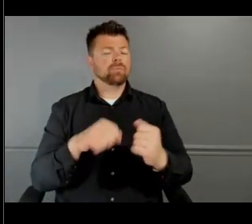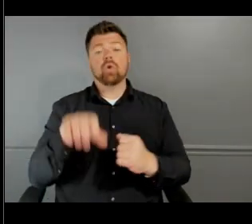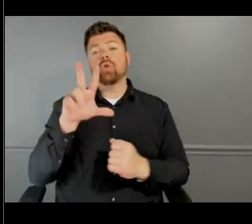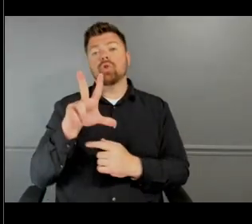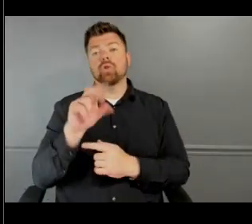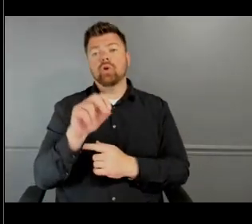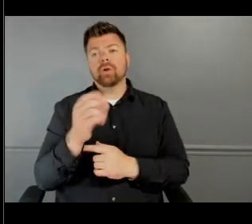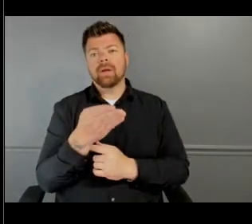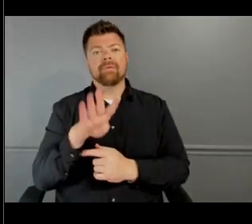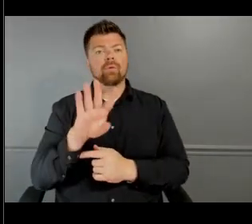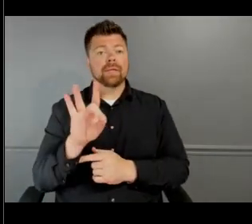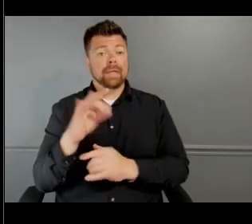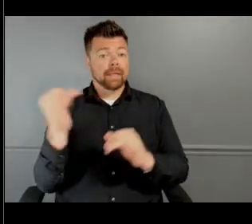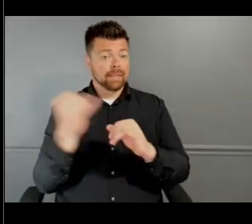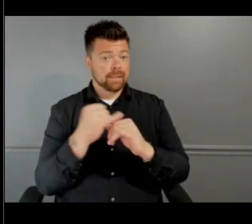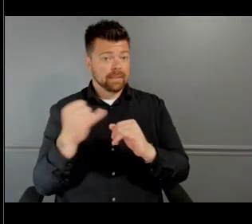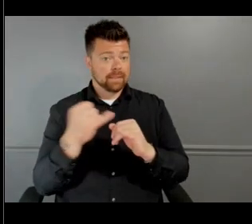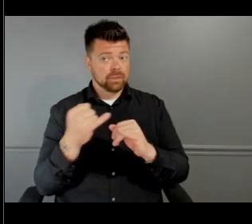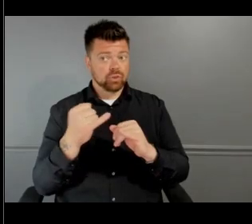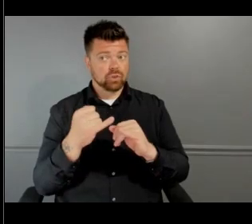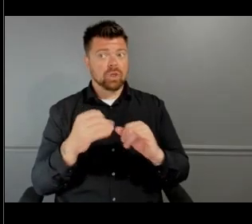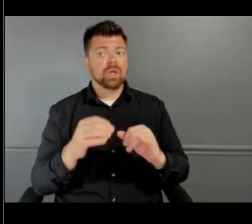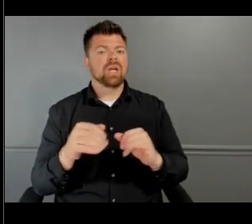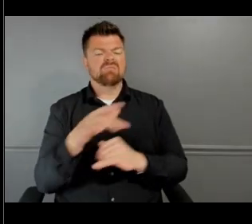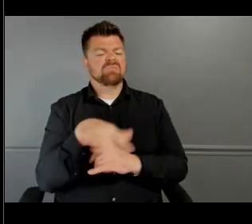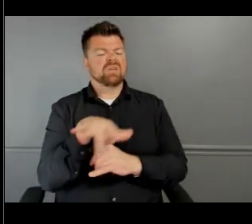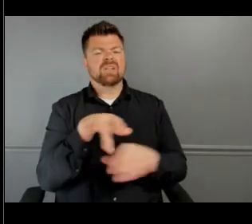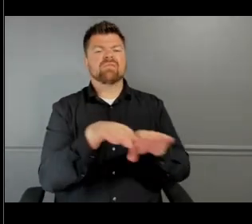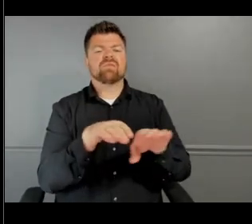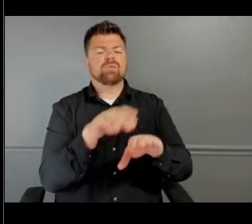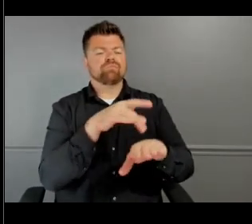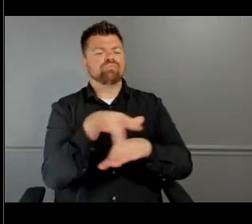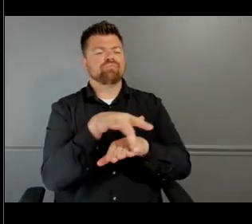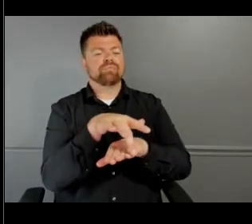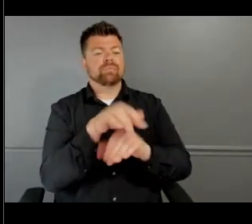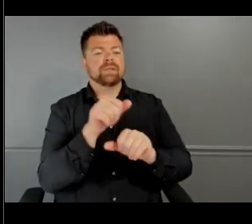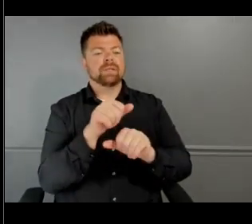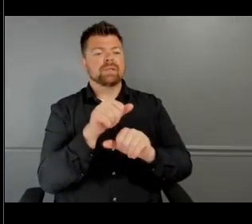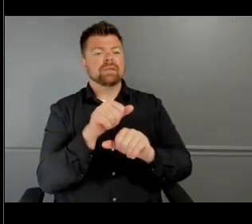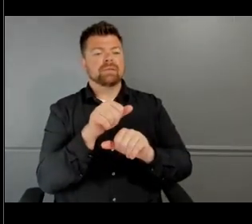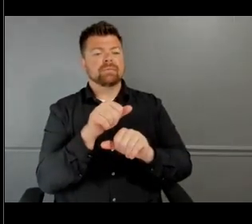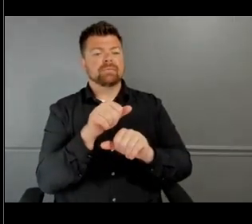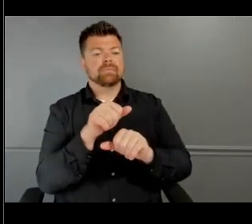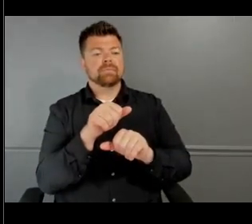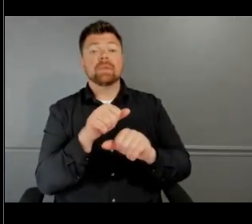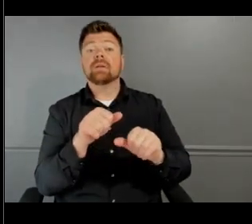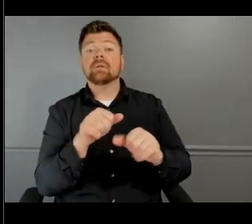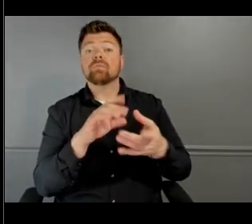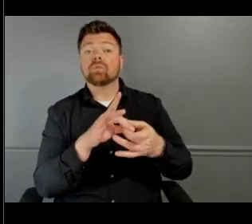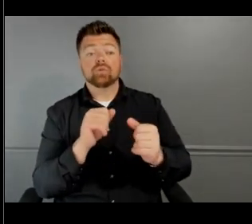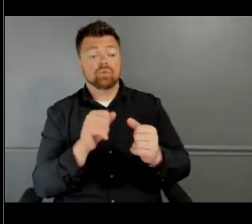by 48-inch clear floor space adjacent to the foot of the